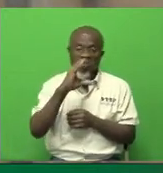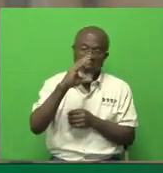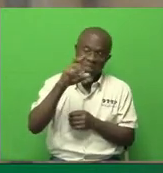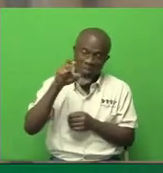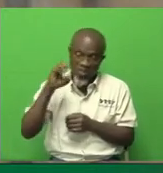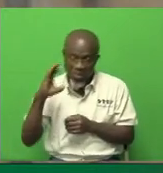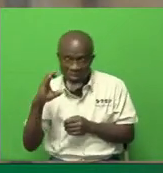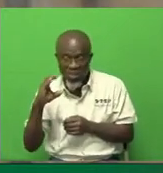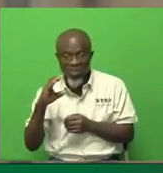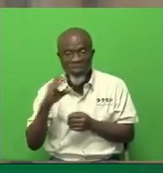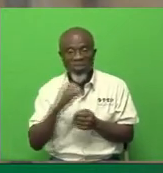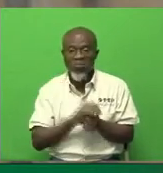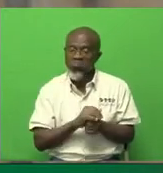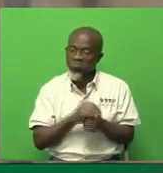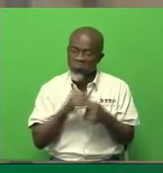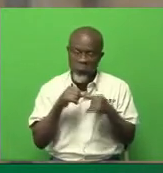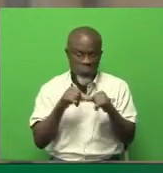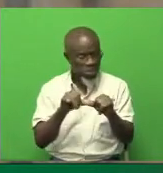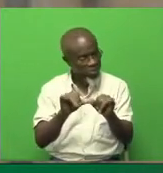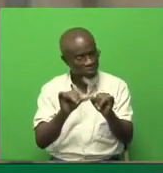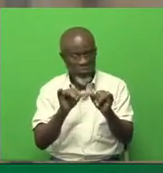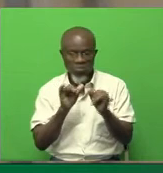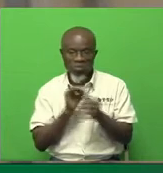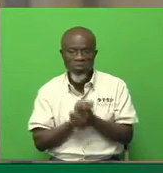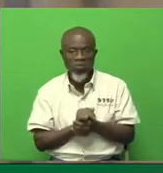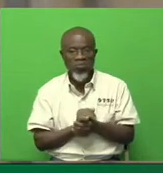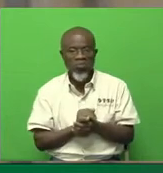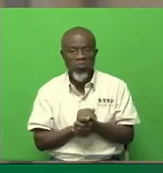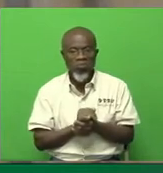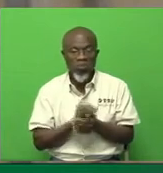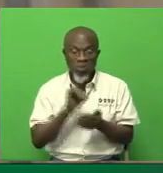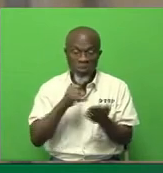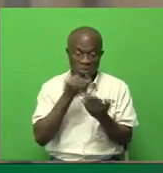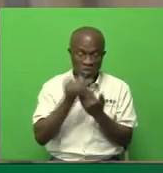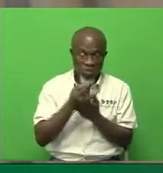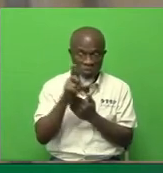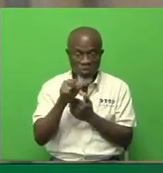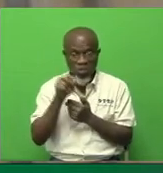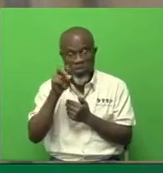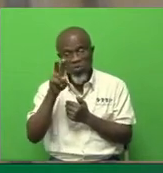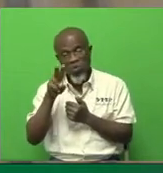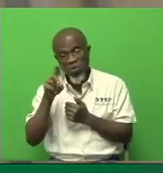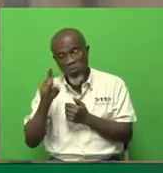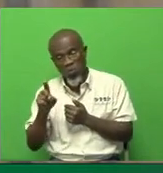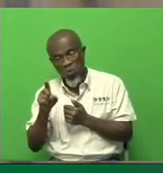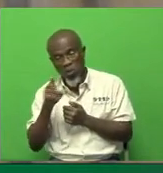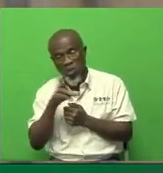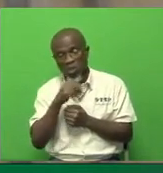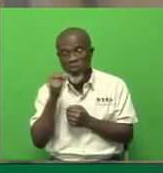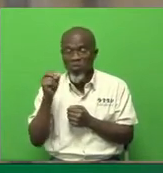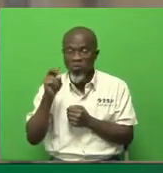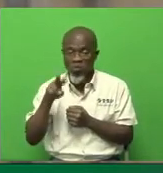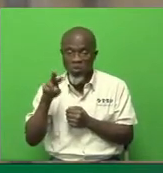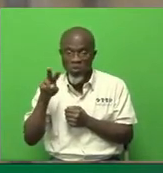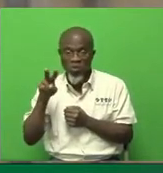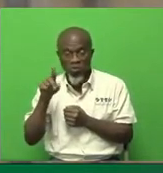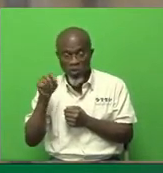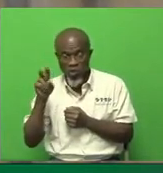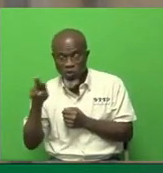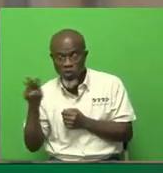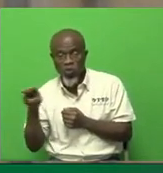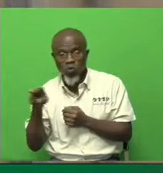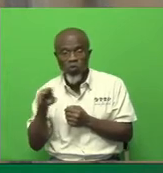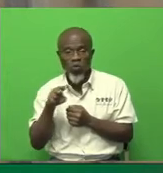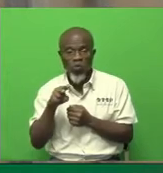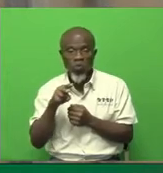2021 and 2022 January 2021 and 22 thousands of students out physically